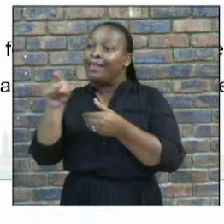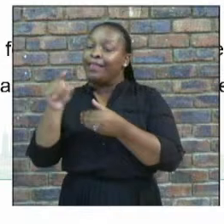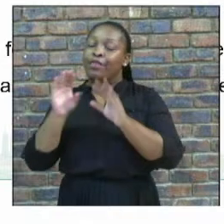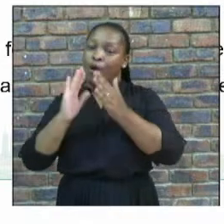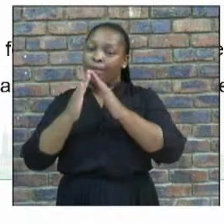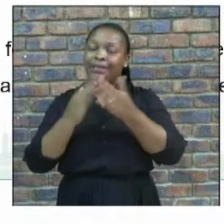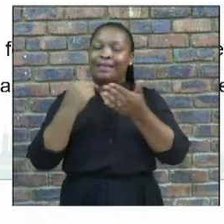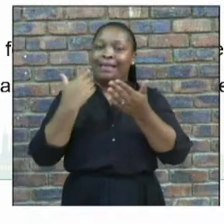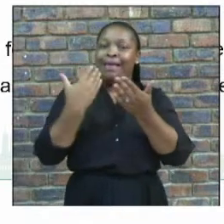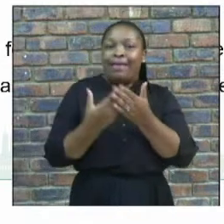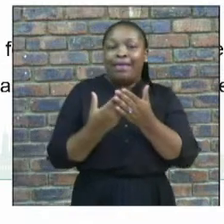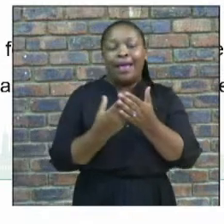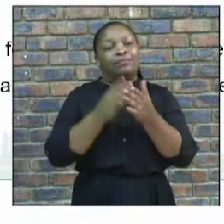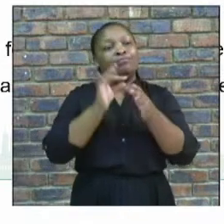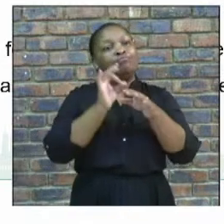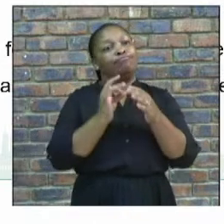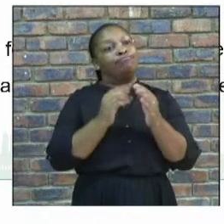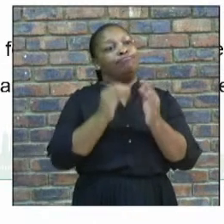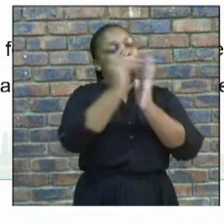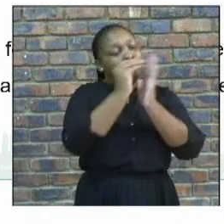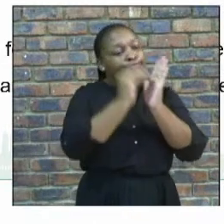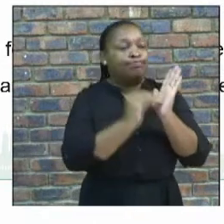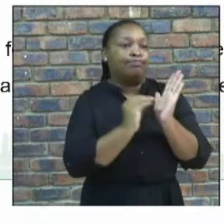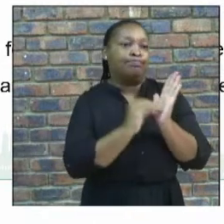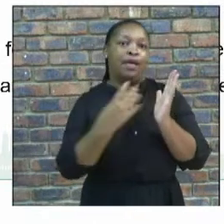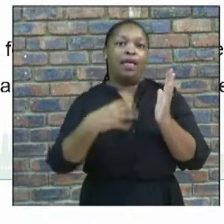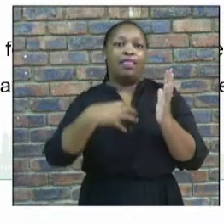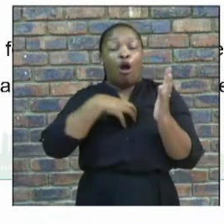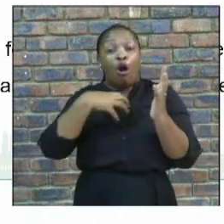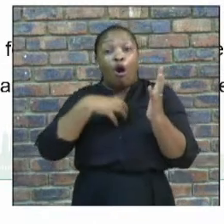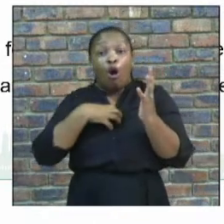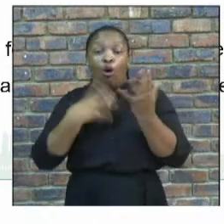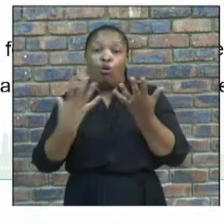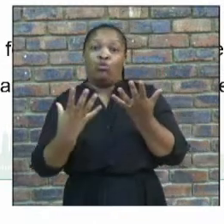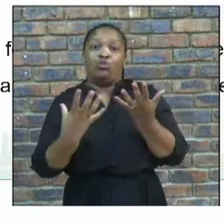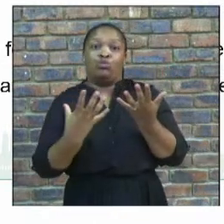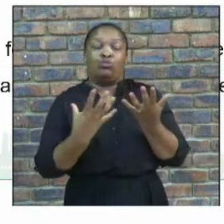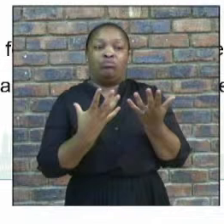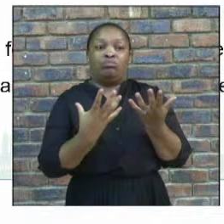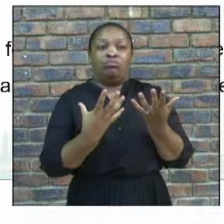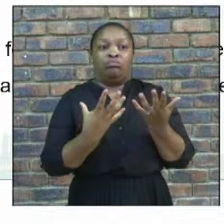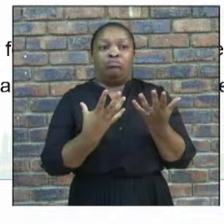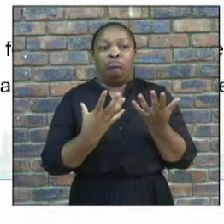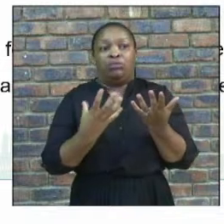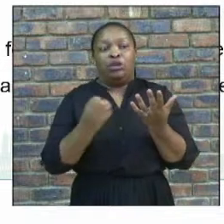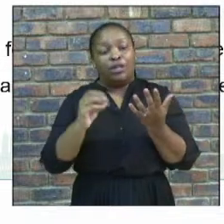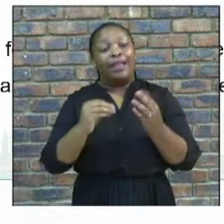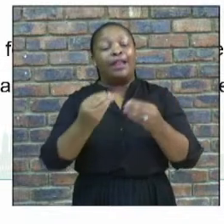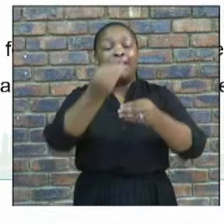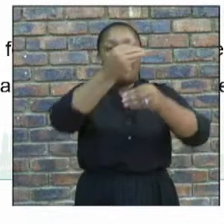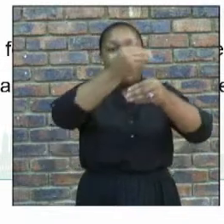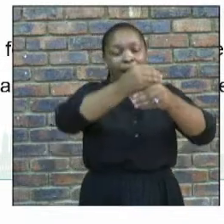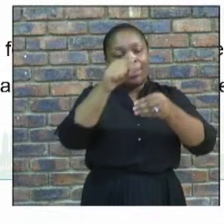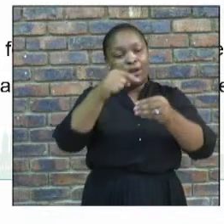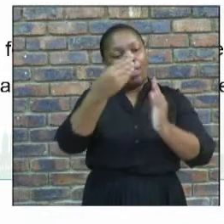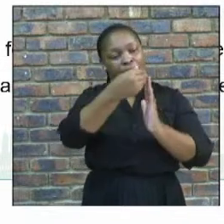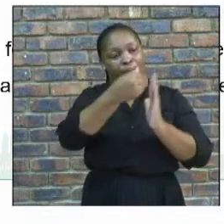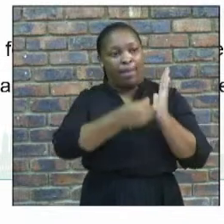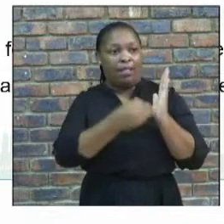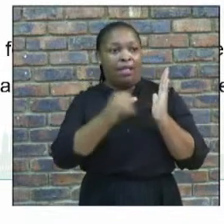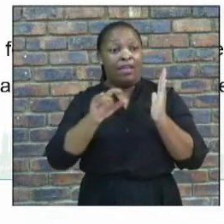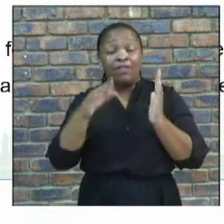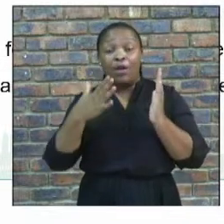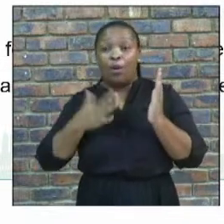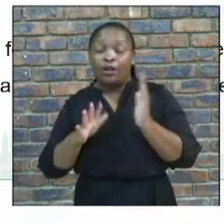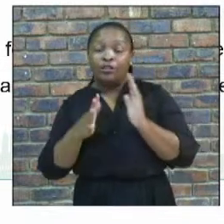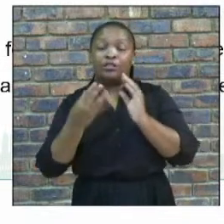are saying here, we are saying the state is the custodian of our national petroleum